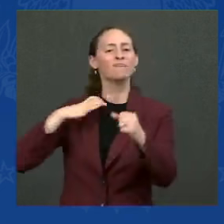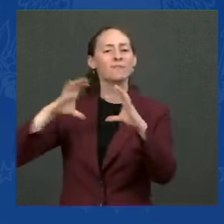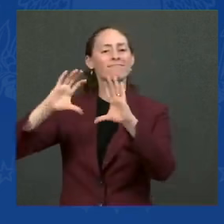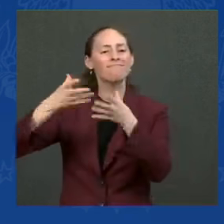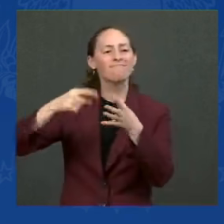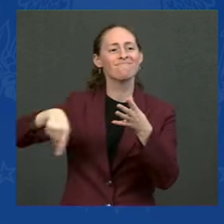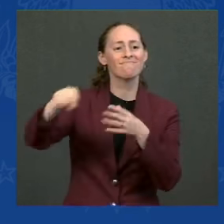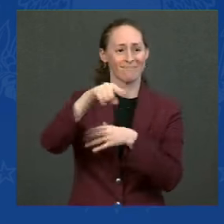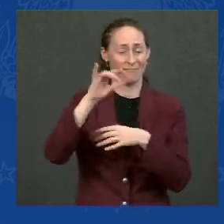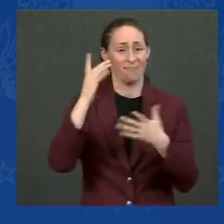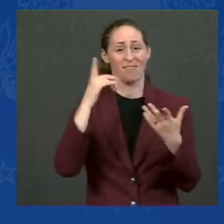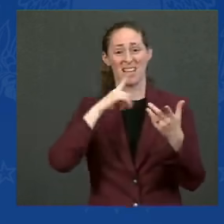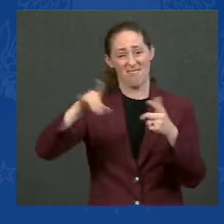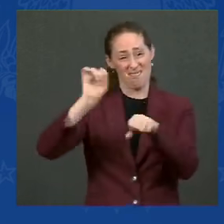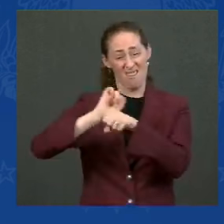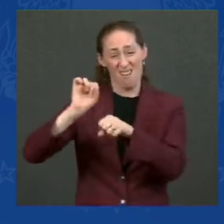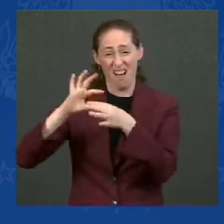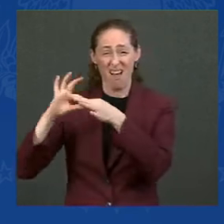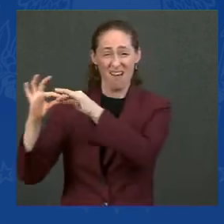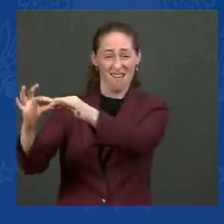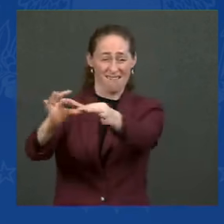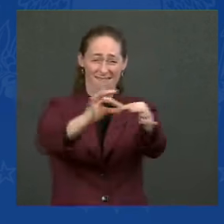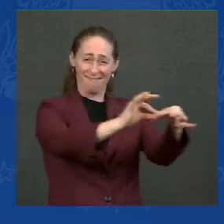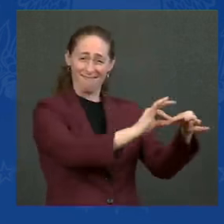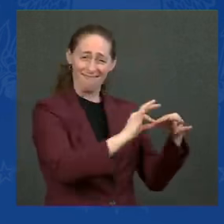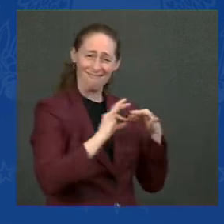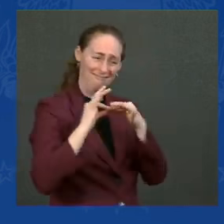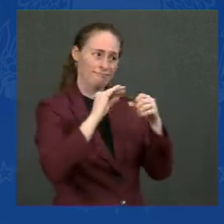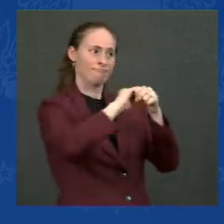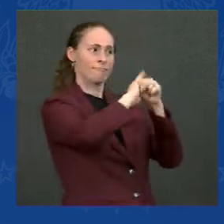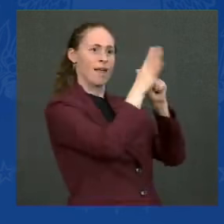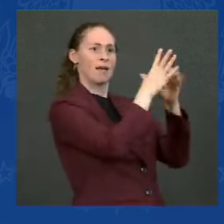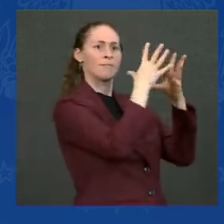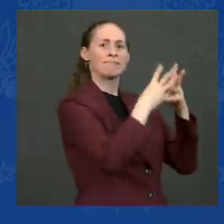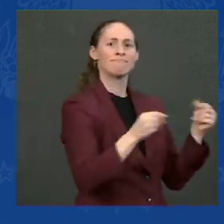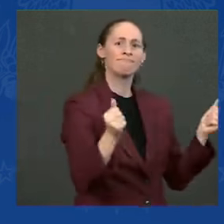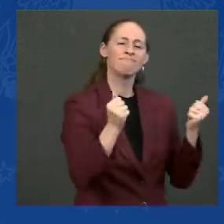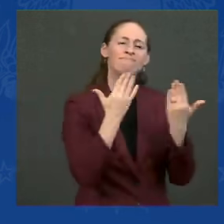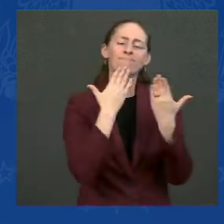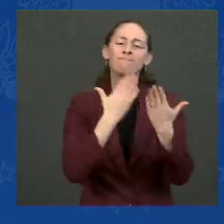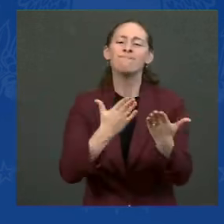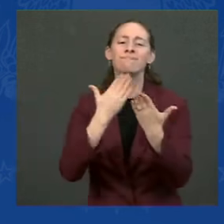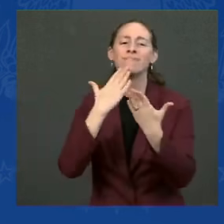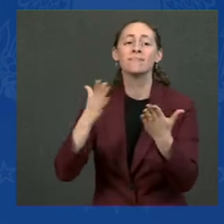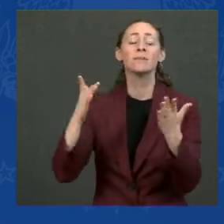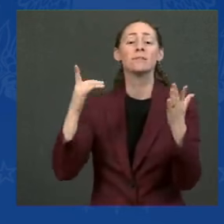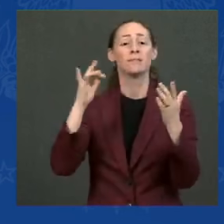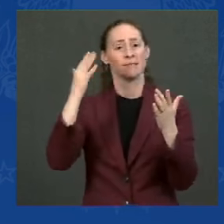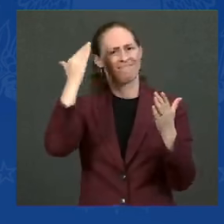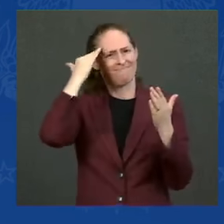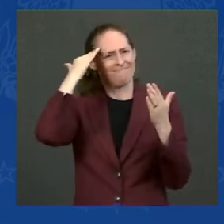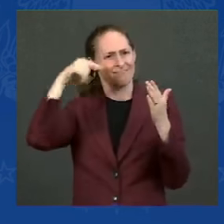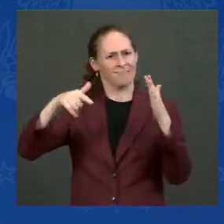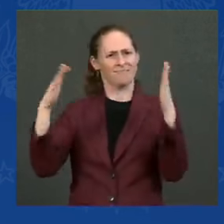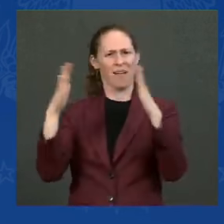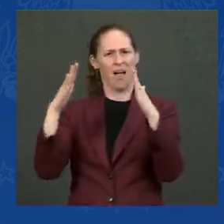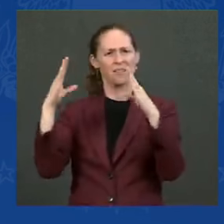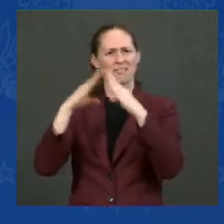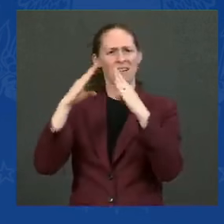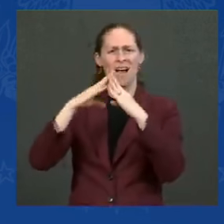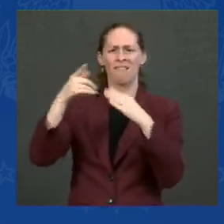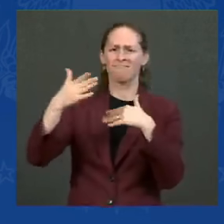COVID-19, by working together. We have an expression in that little town of Claymont I'm from. You all brung me to the dance,